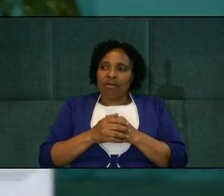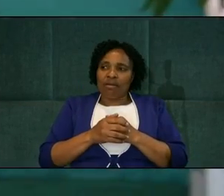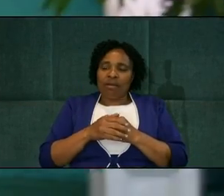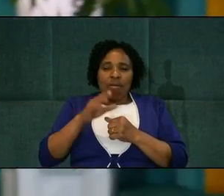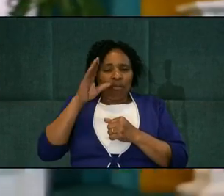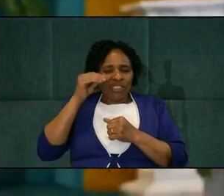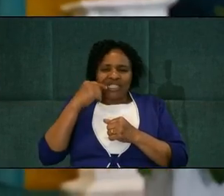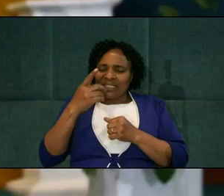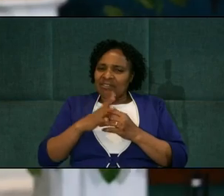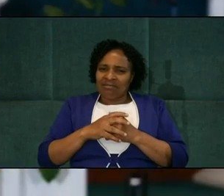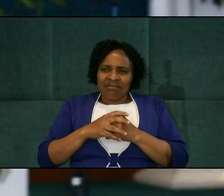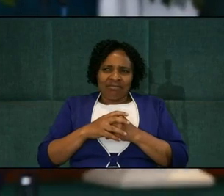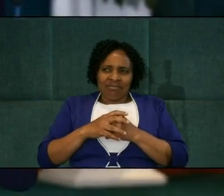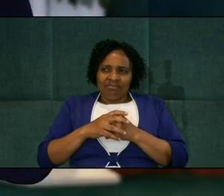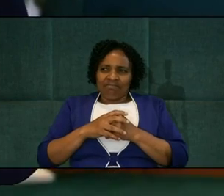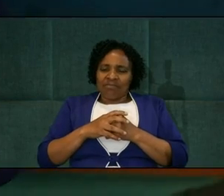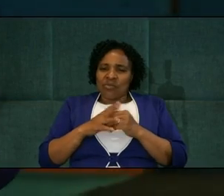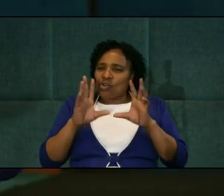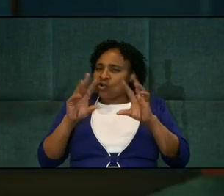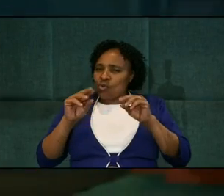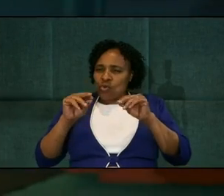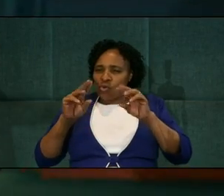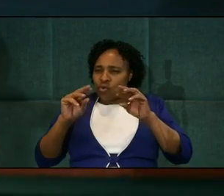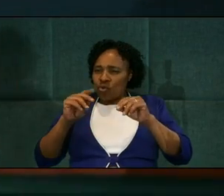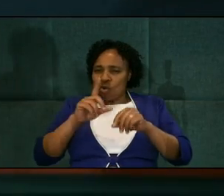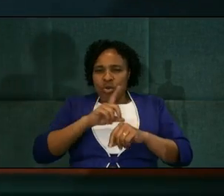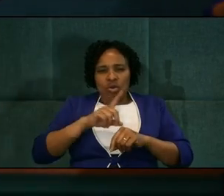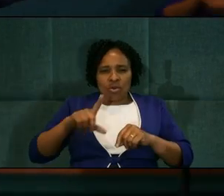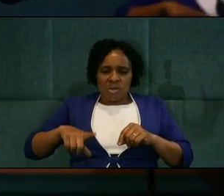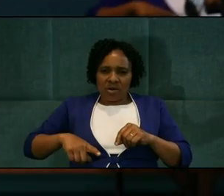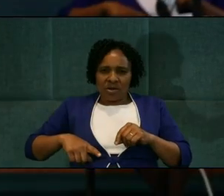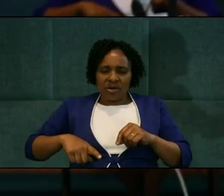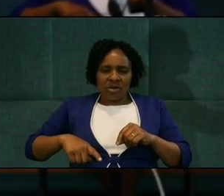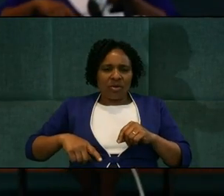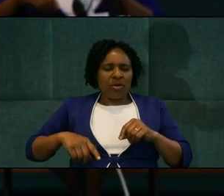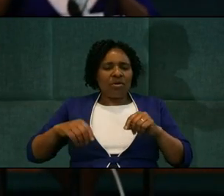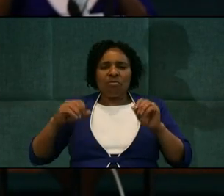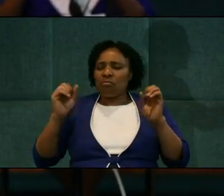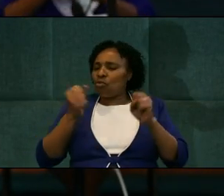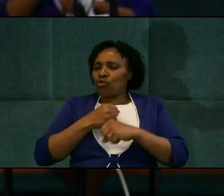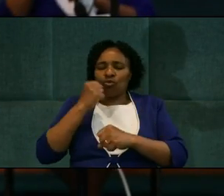Moses says, no, Lord, I can't do that.